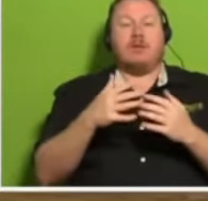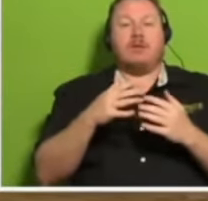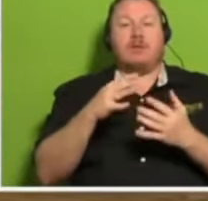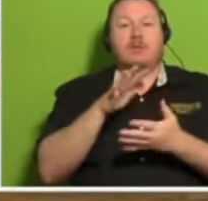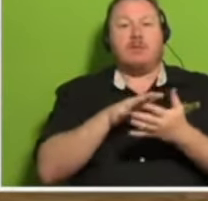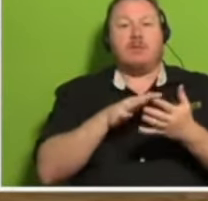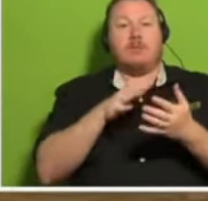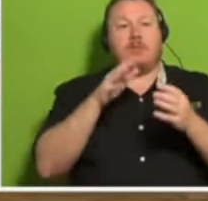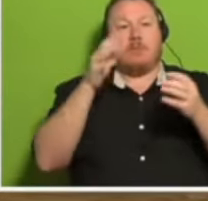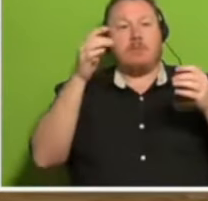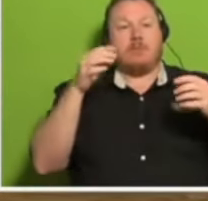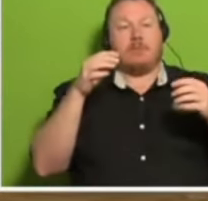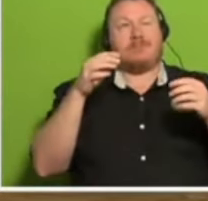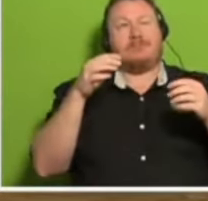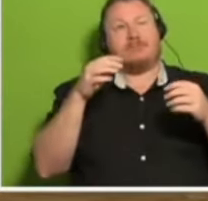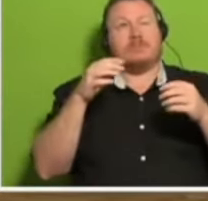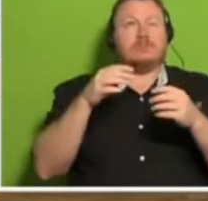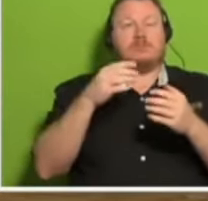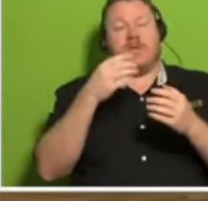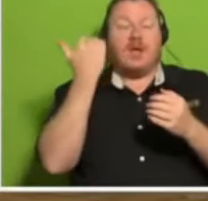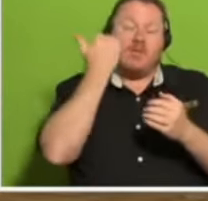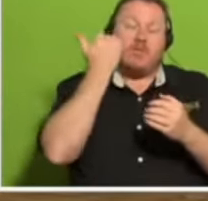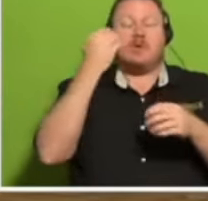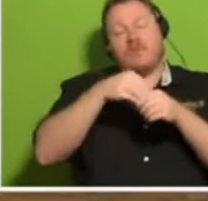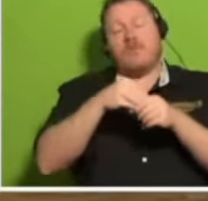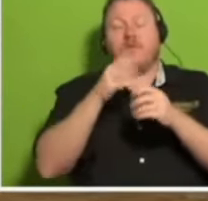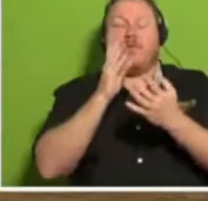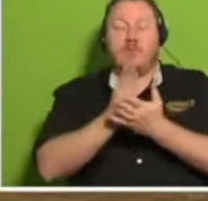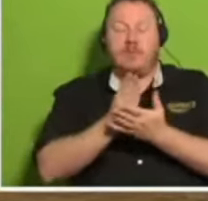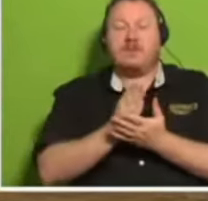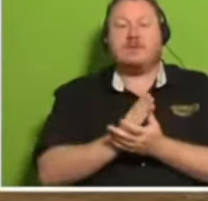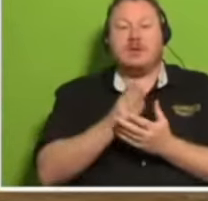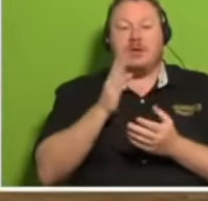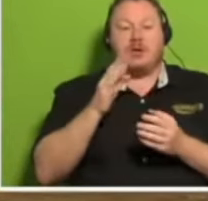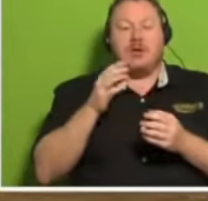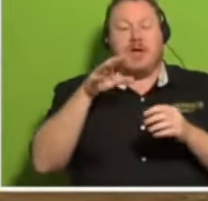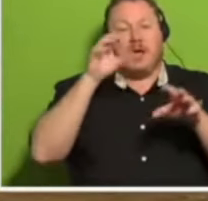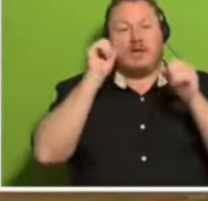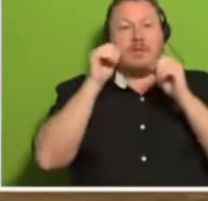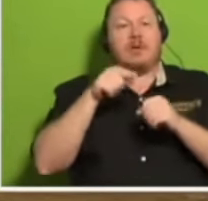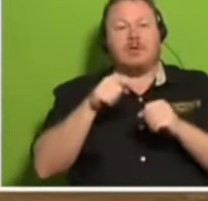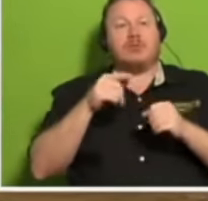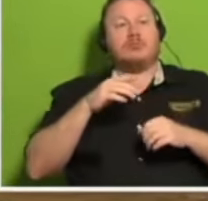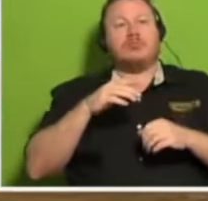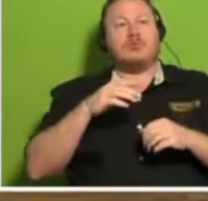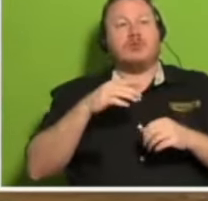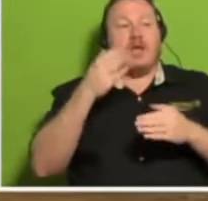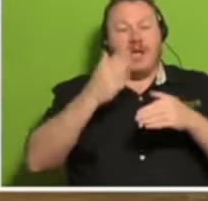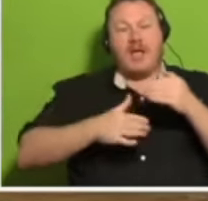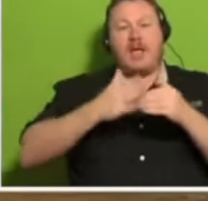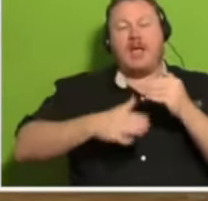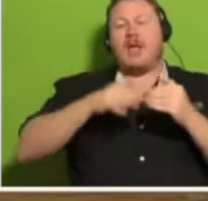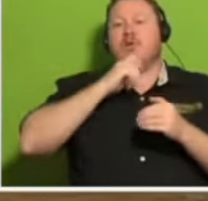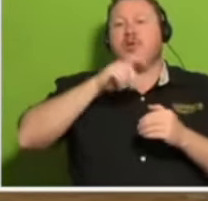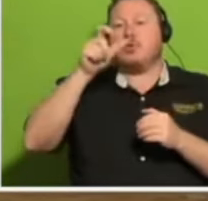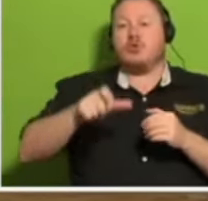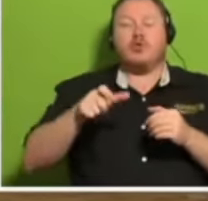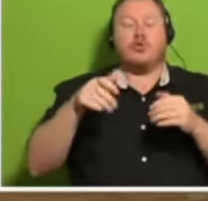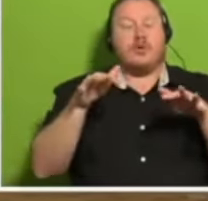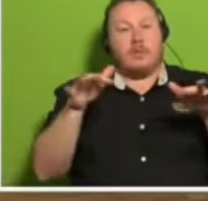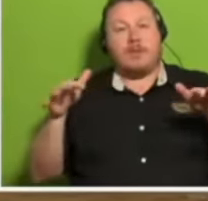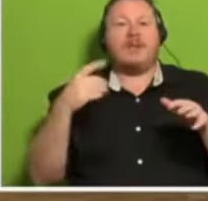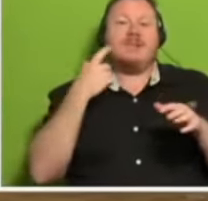with government and business. And we must strive to ensure that this experience is pleasurable to the end user, which is the public in this